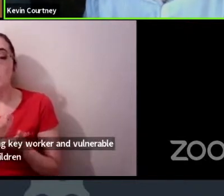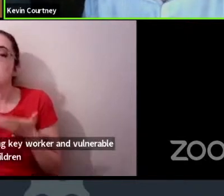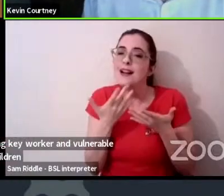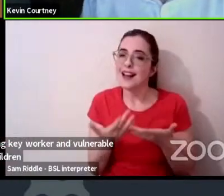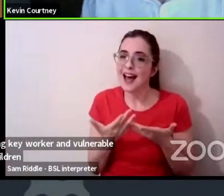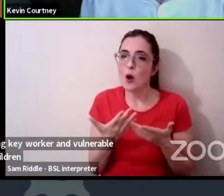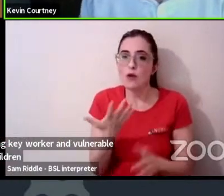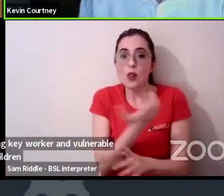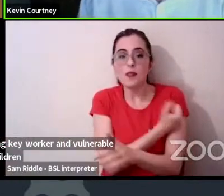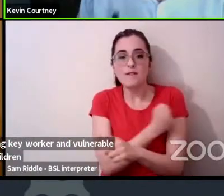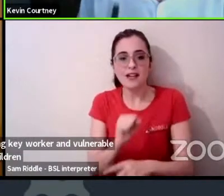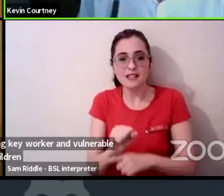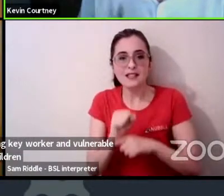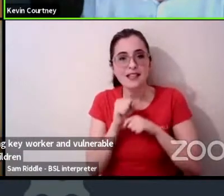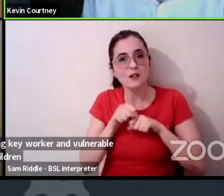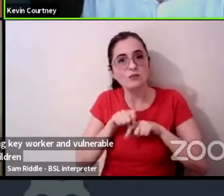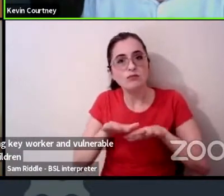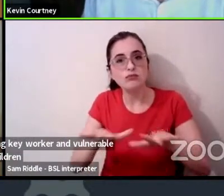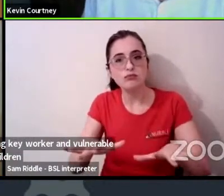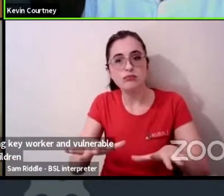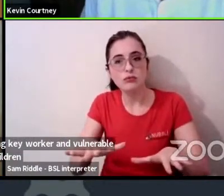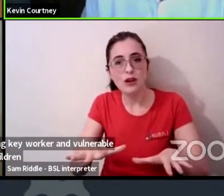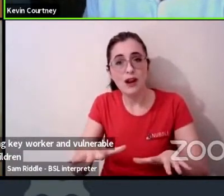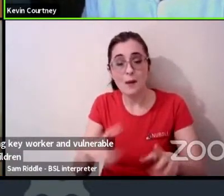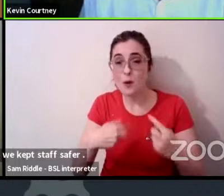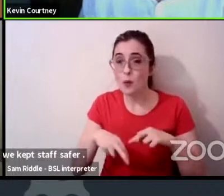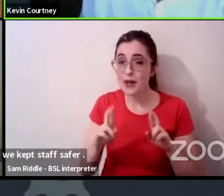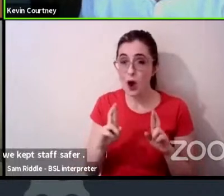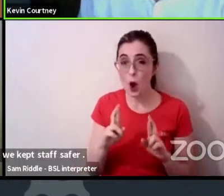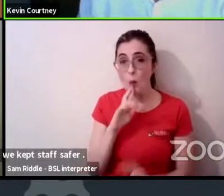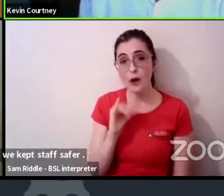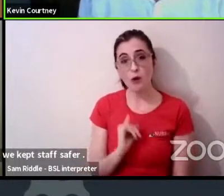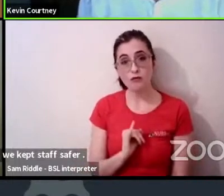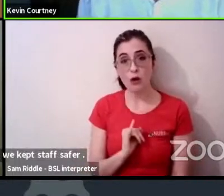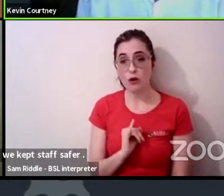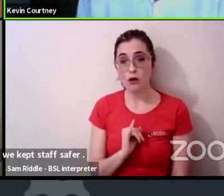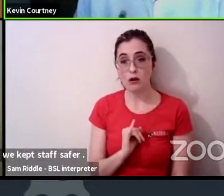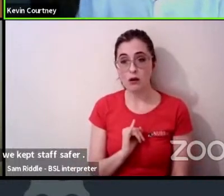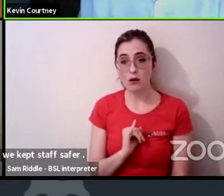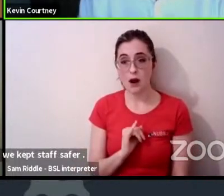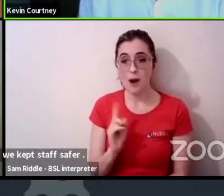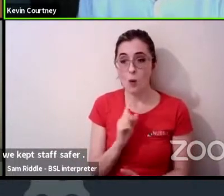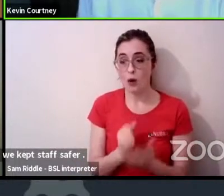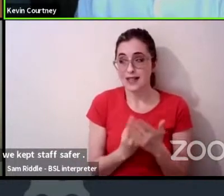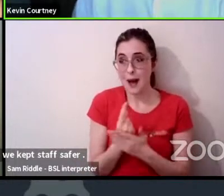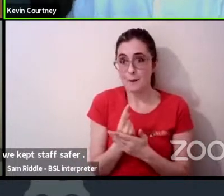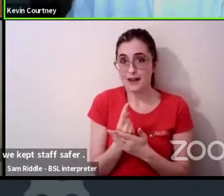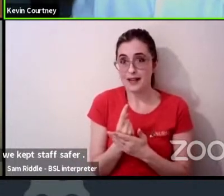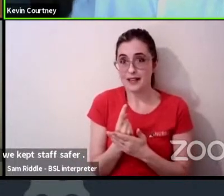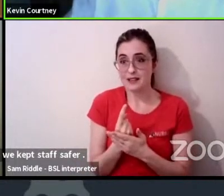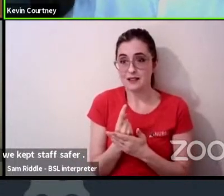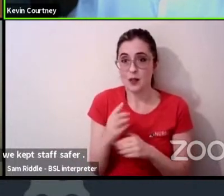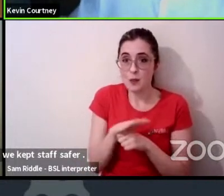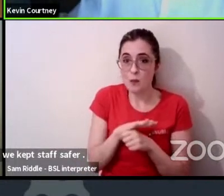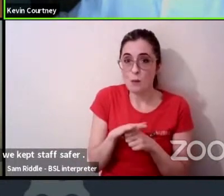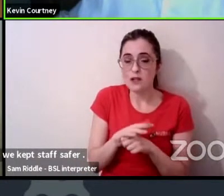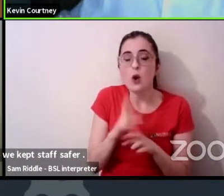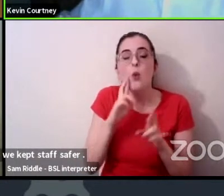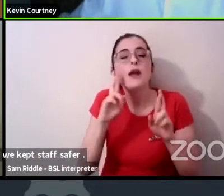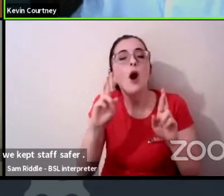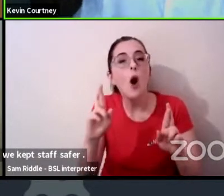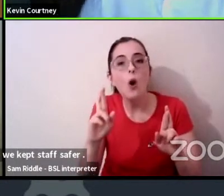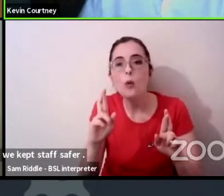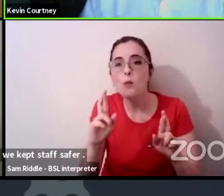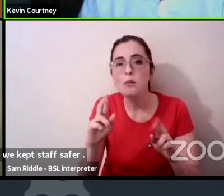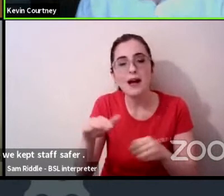things. We hope that we are wrong about what's happening at the moment. We hope that cases don't rise when